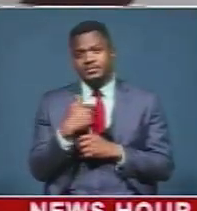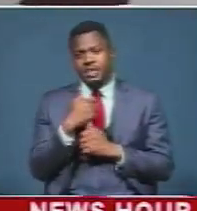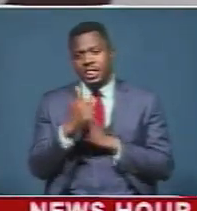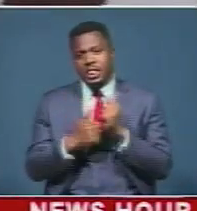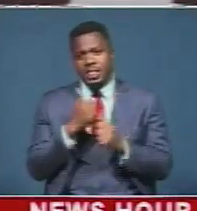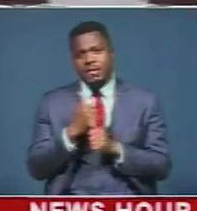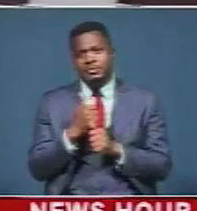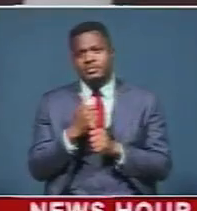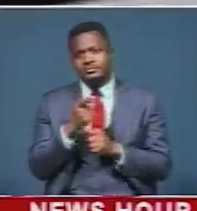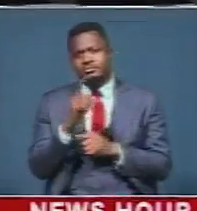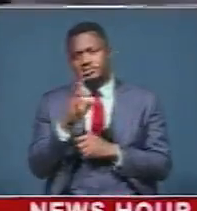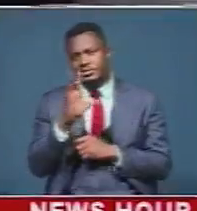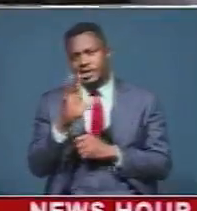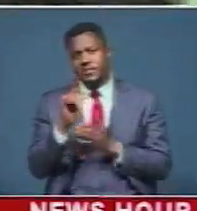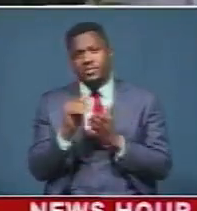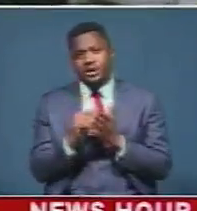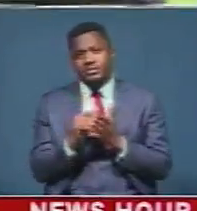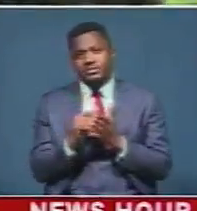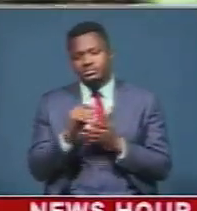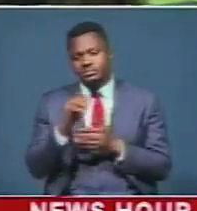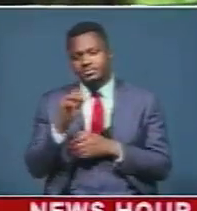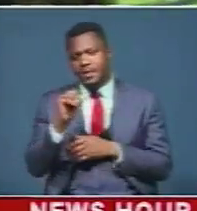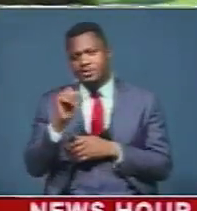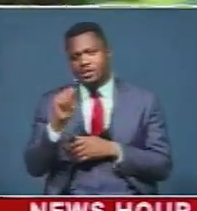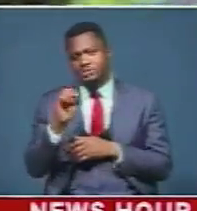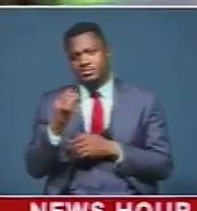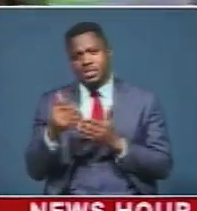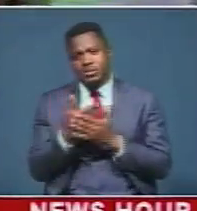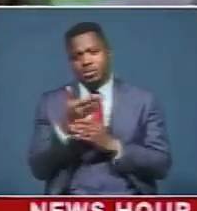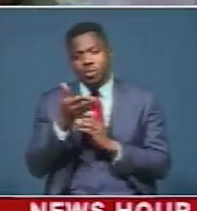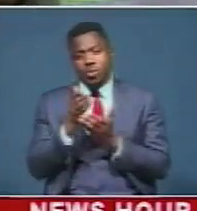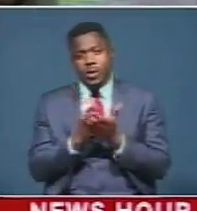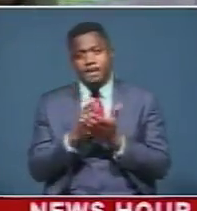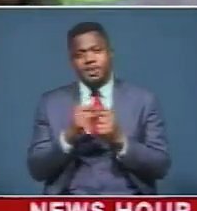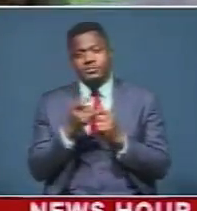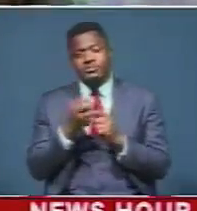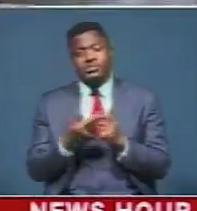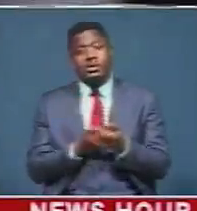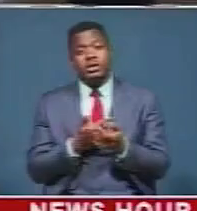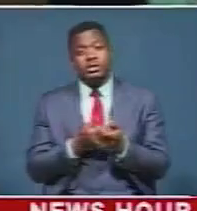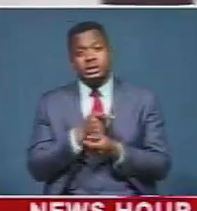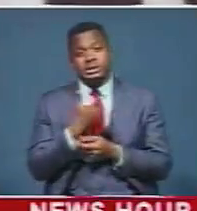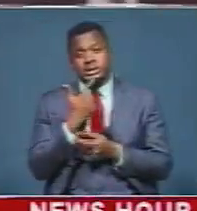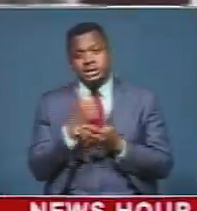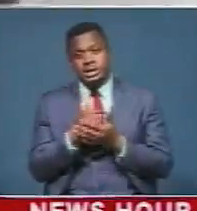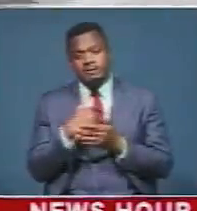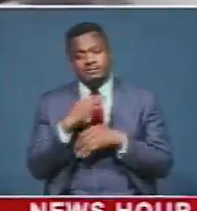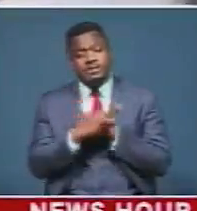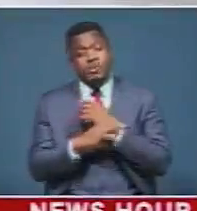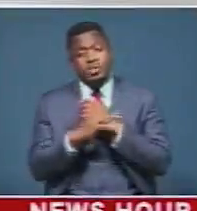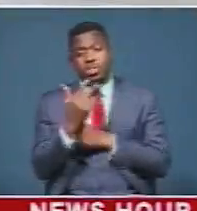annual throughput of 65,000 metric tons of premium cocoa beans from Ghana. The company has three